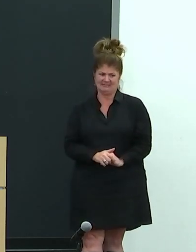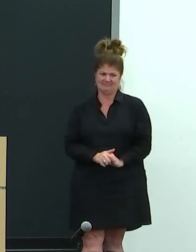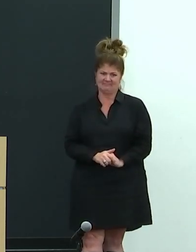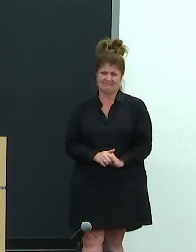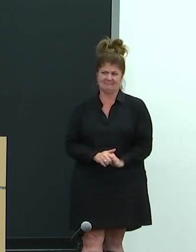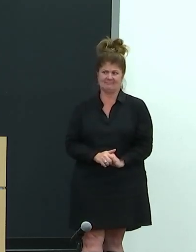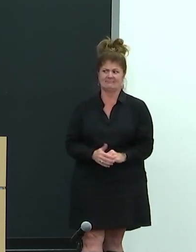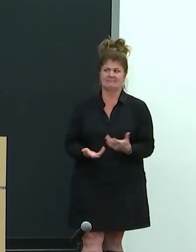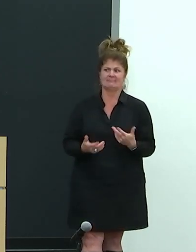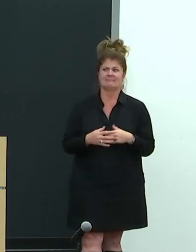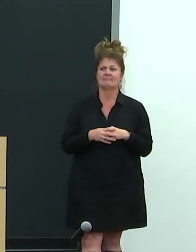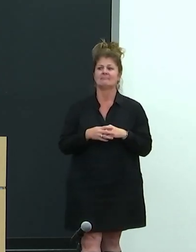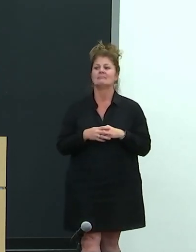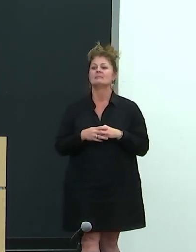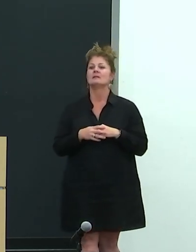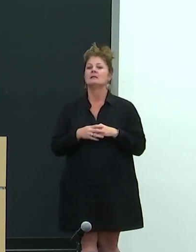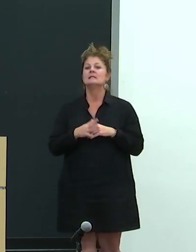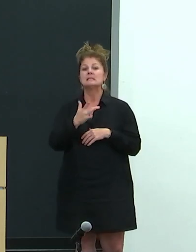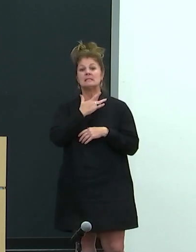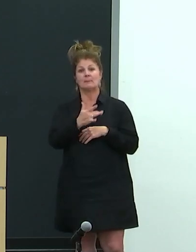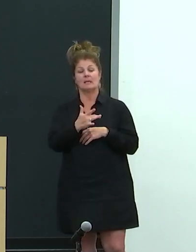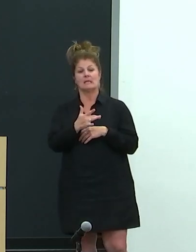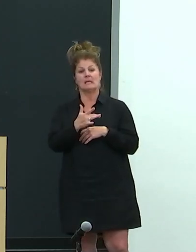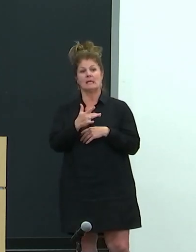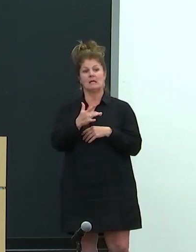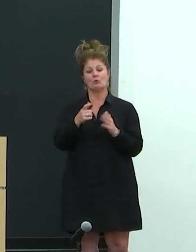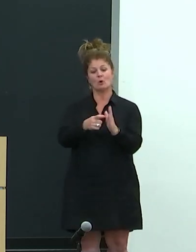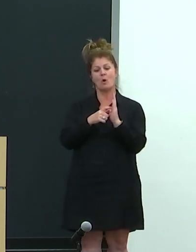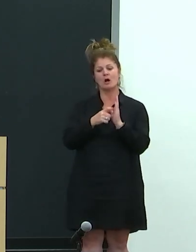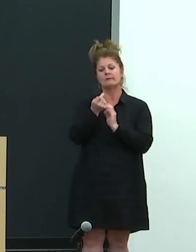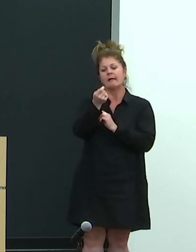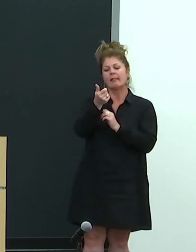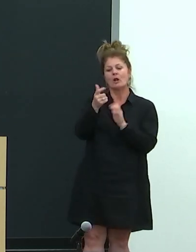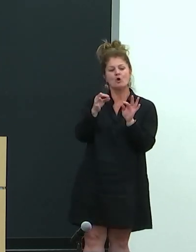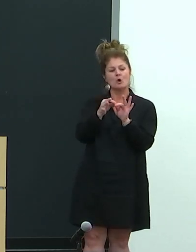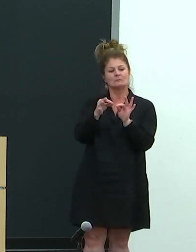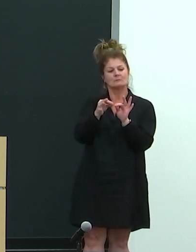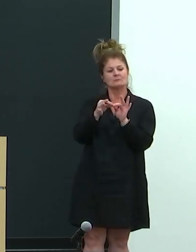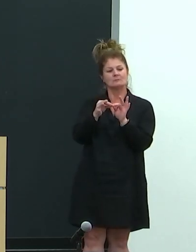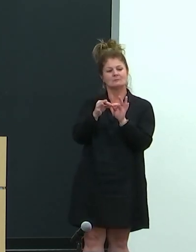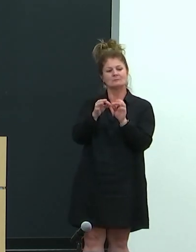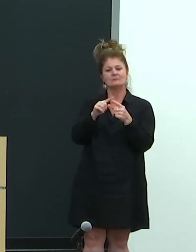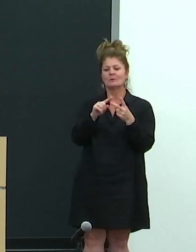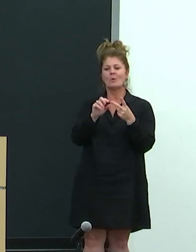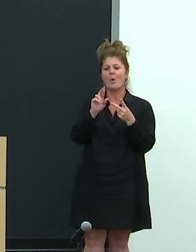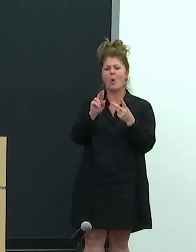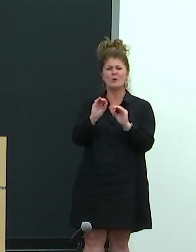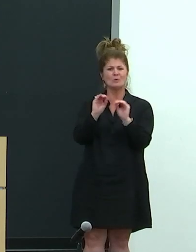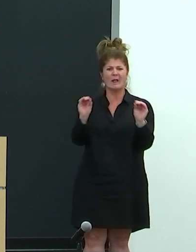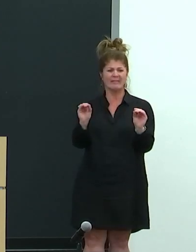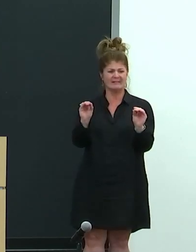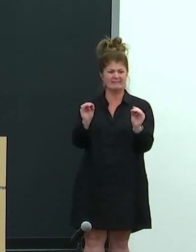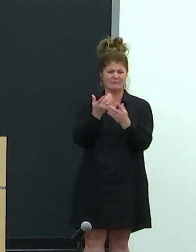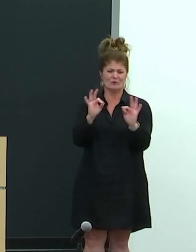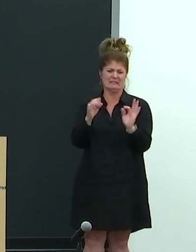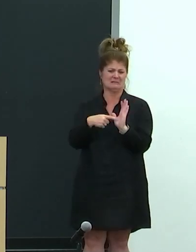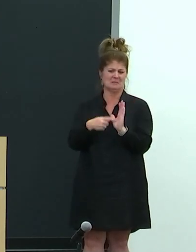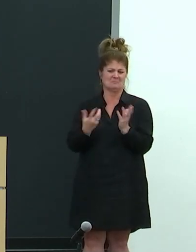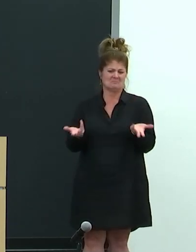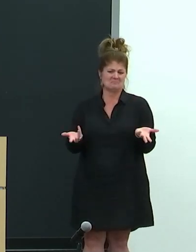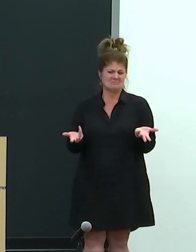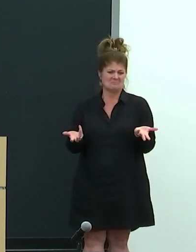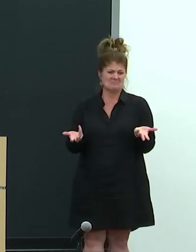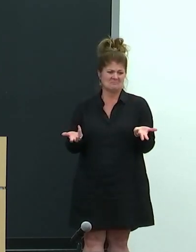They usually require very little cost or can be no cost at all.